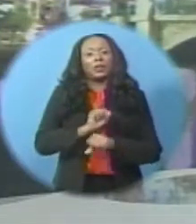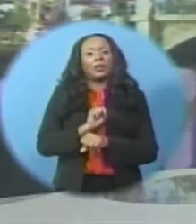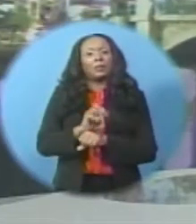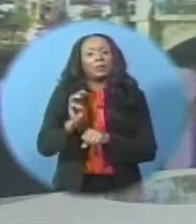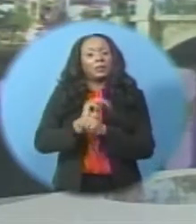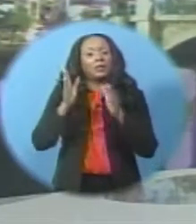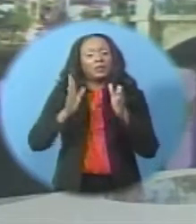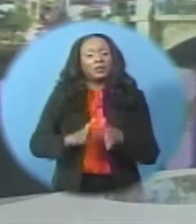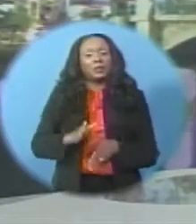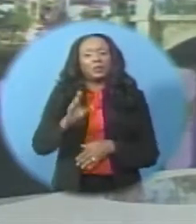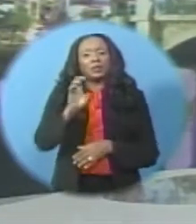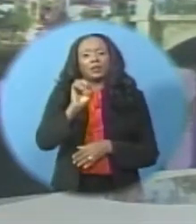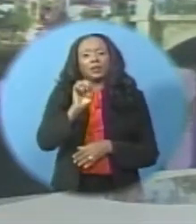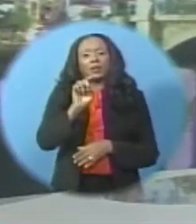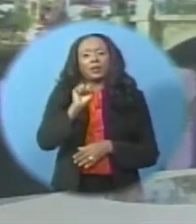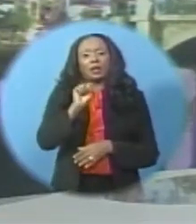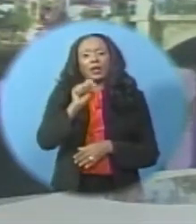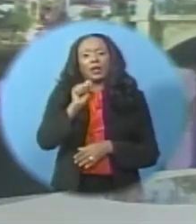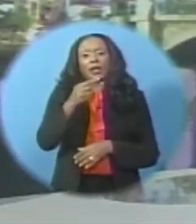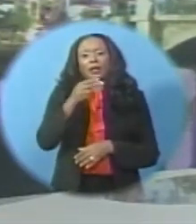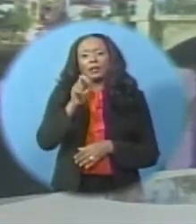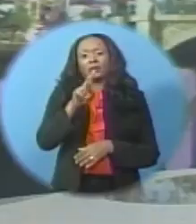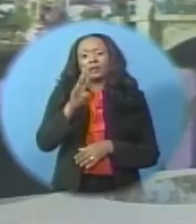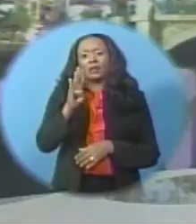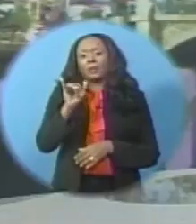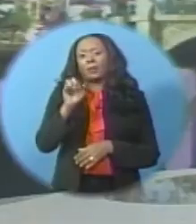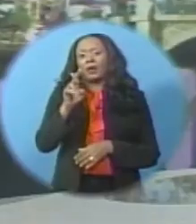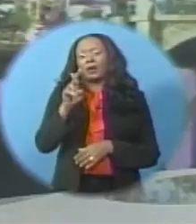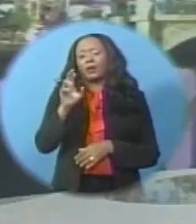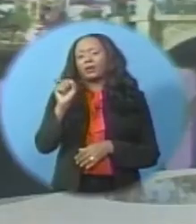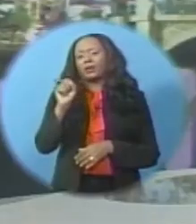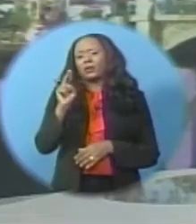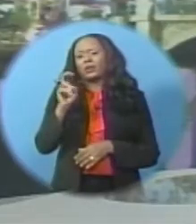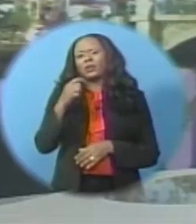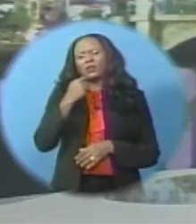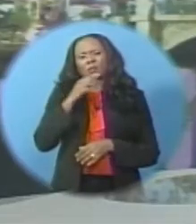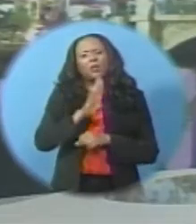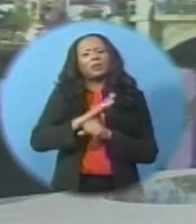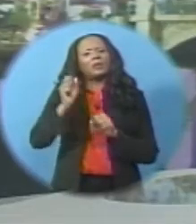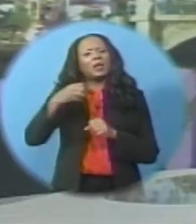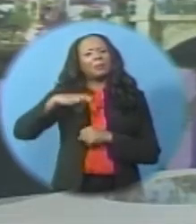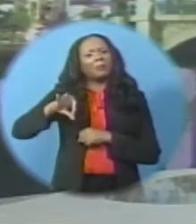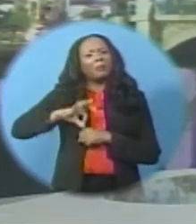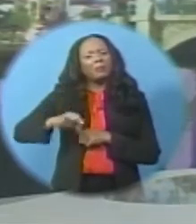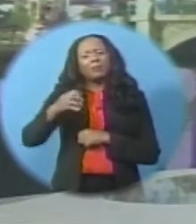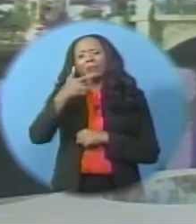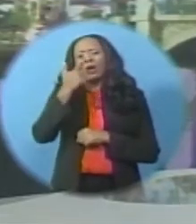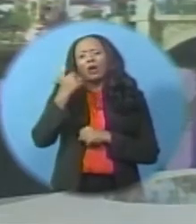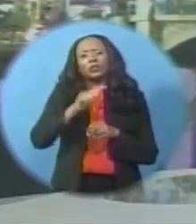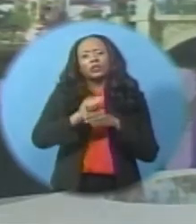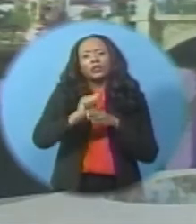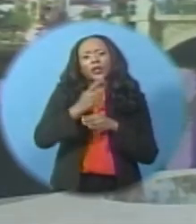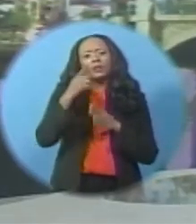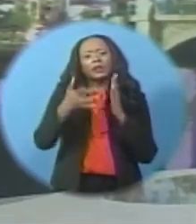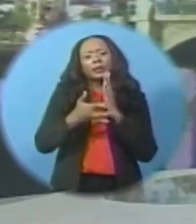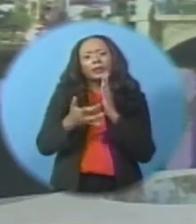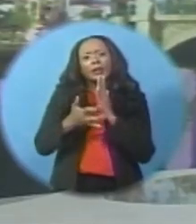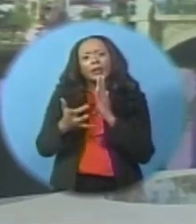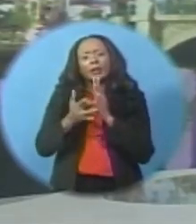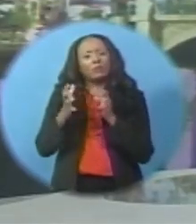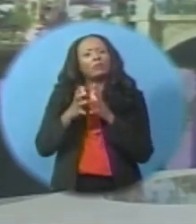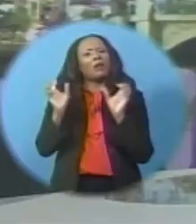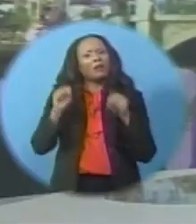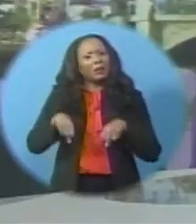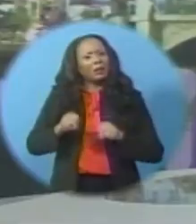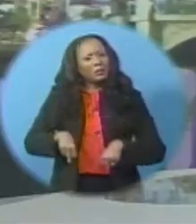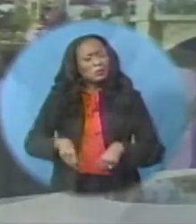Labor Minister Senator Dr. Esther Bayosuku says Barbados can reap significant benefits from technical and vocational training. The